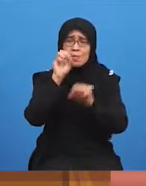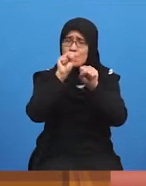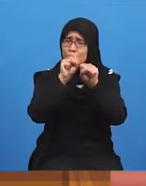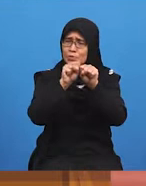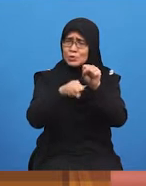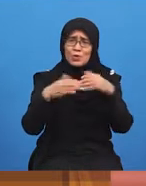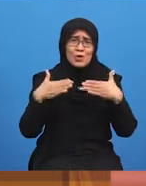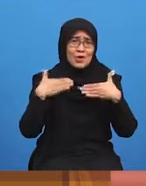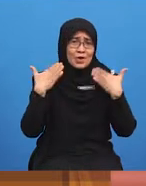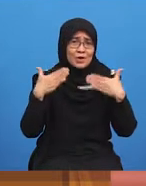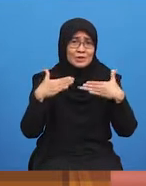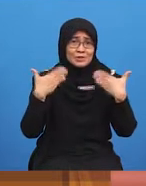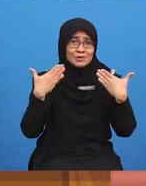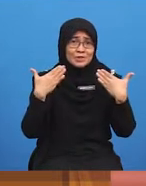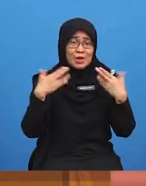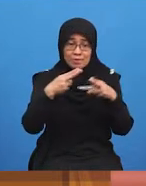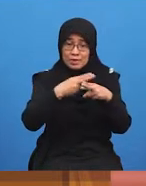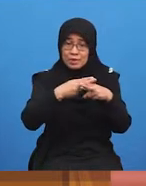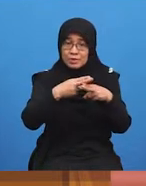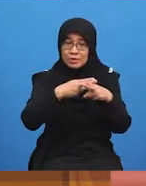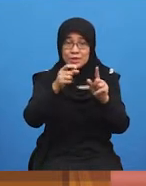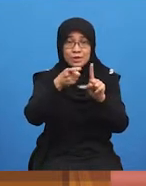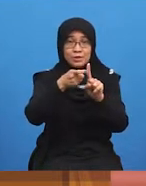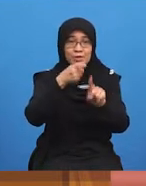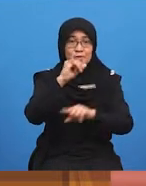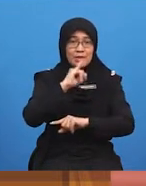You shortened I am into I'm.